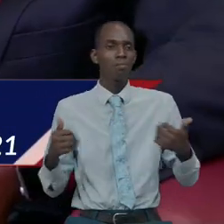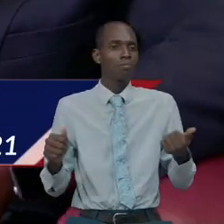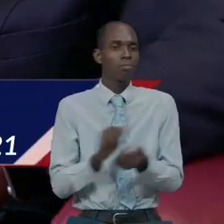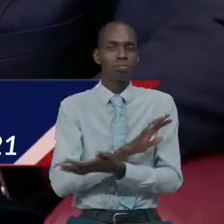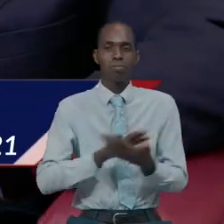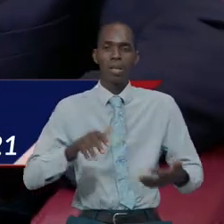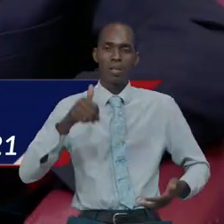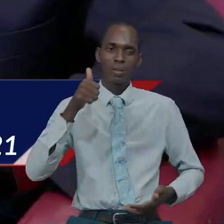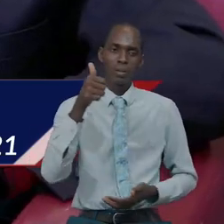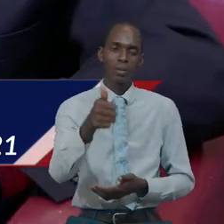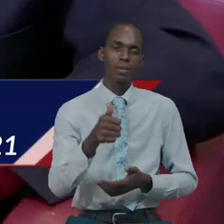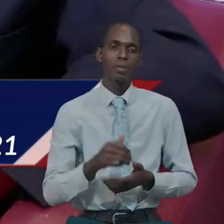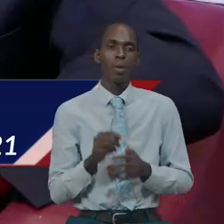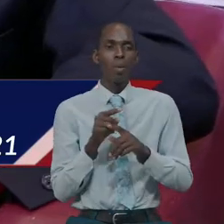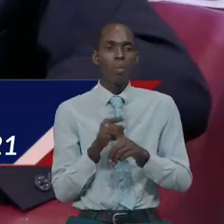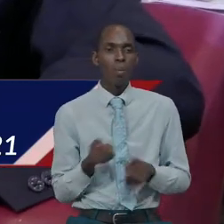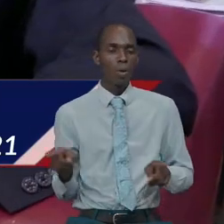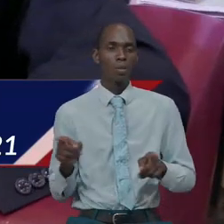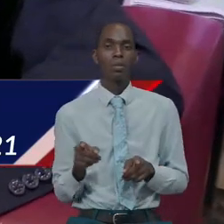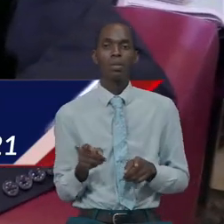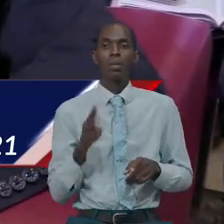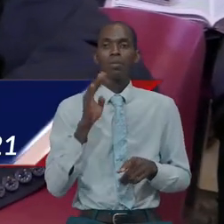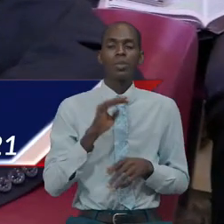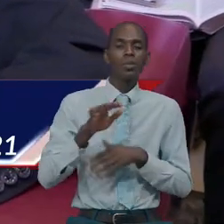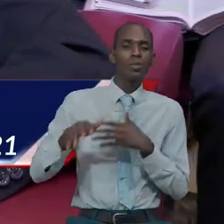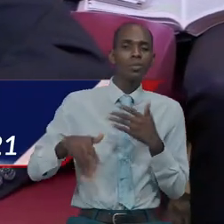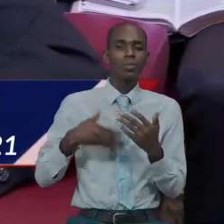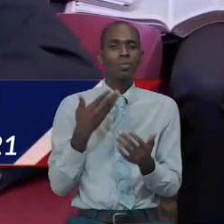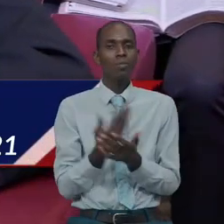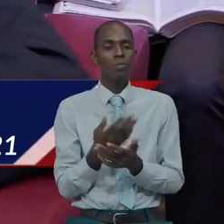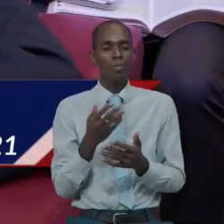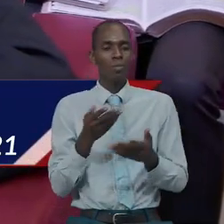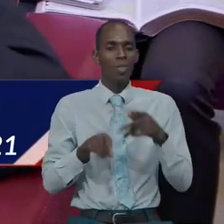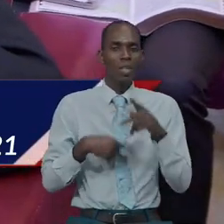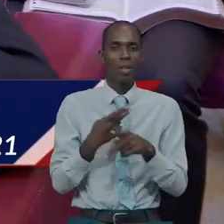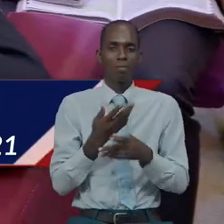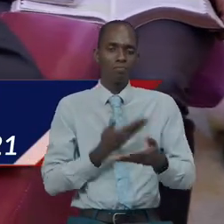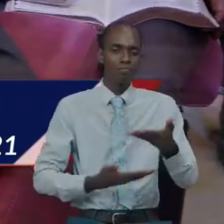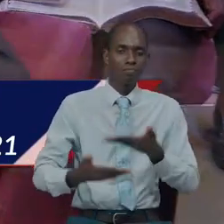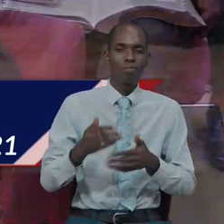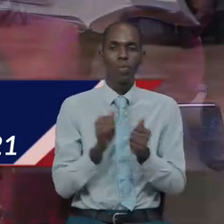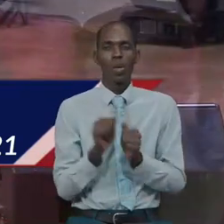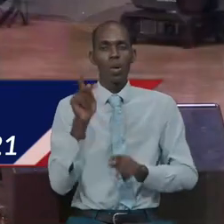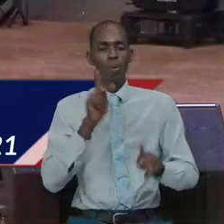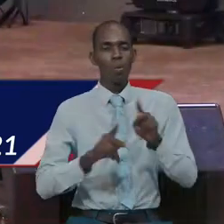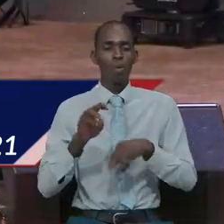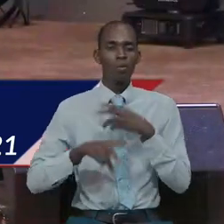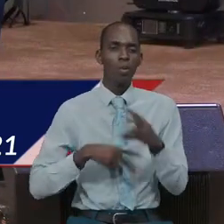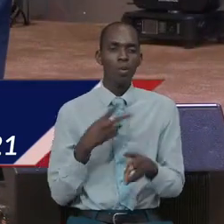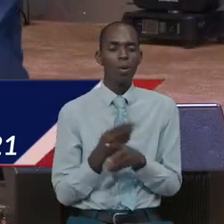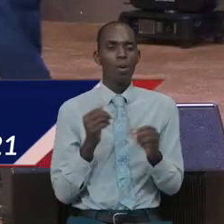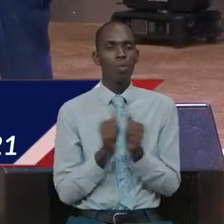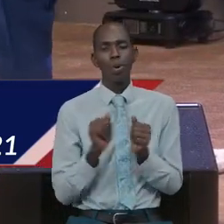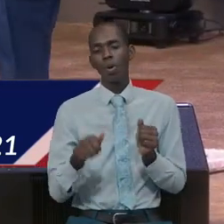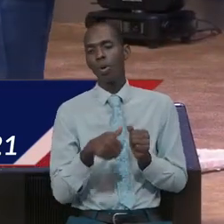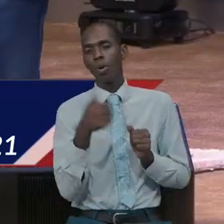destroyed thyself by all those kind of interactions with the people of the world and with other